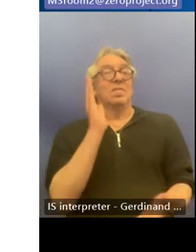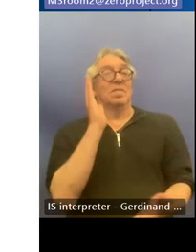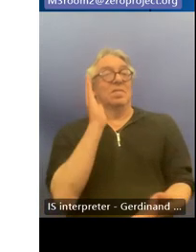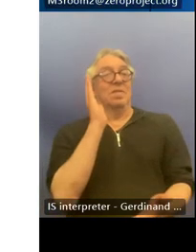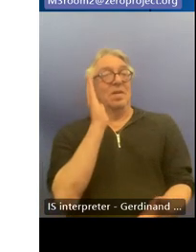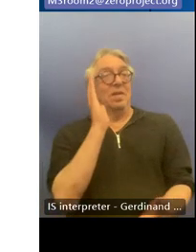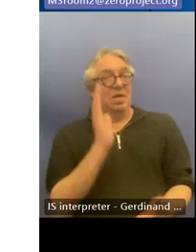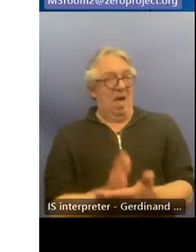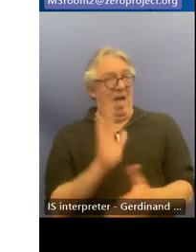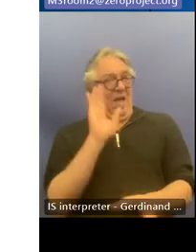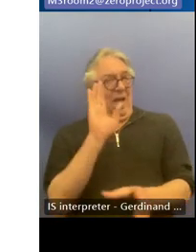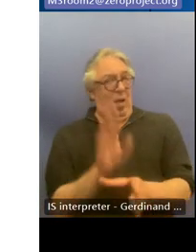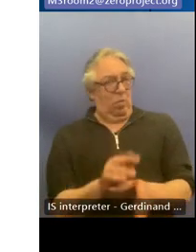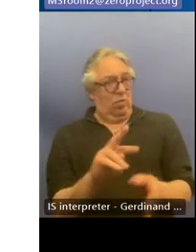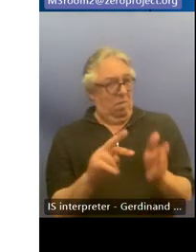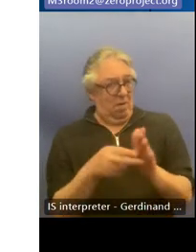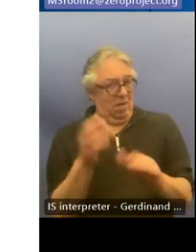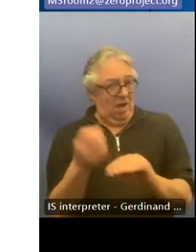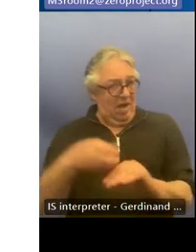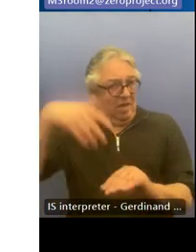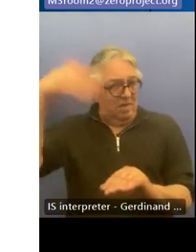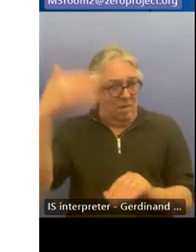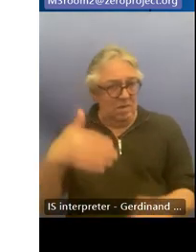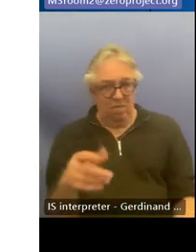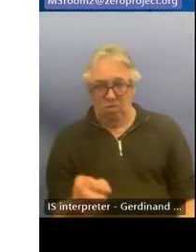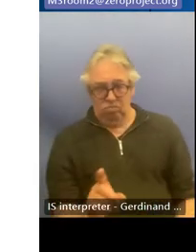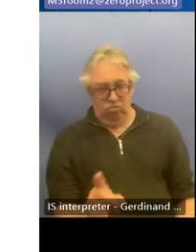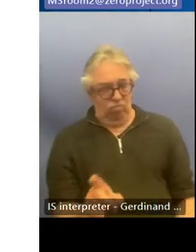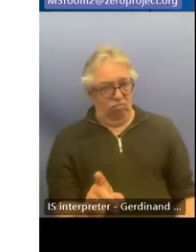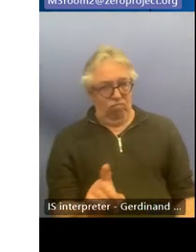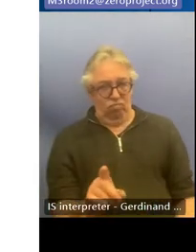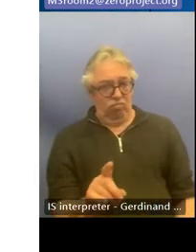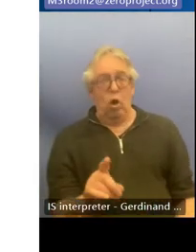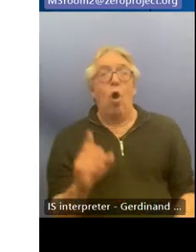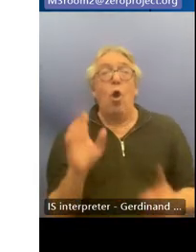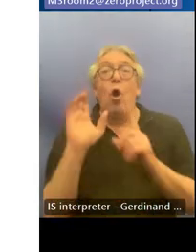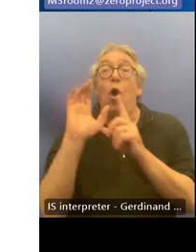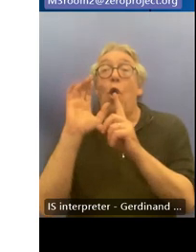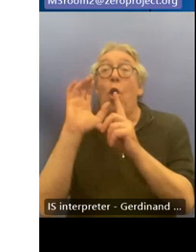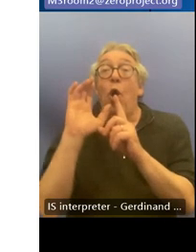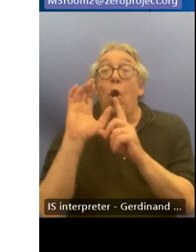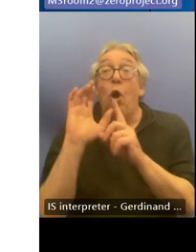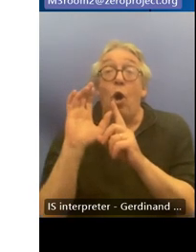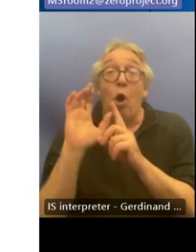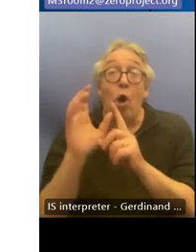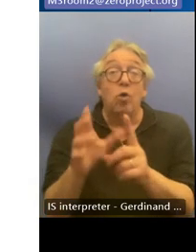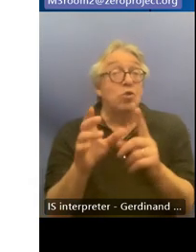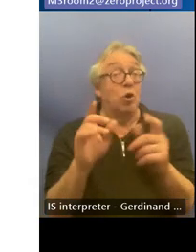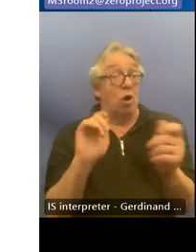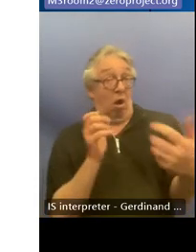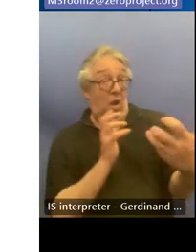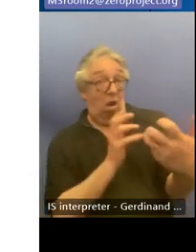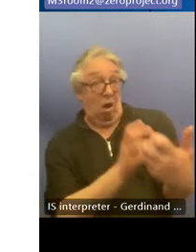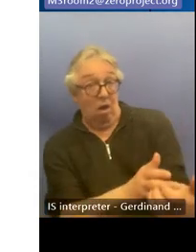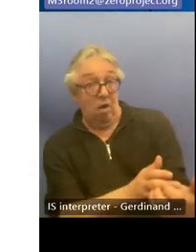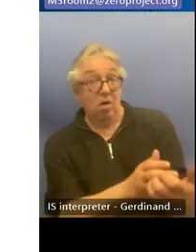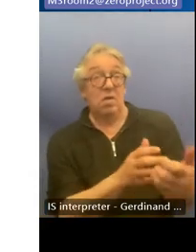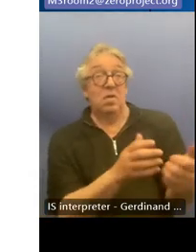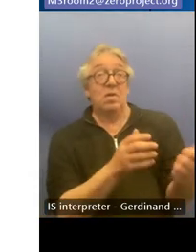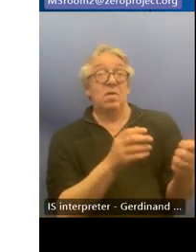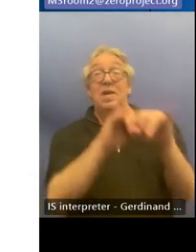expenses. By making reasonable accommodations in cultural and institutional practices through